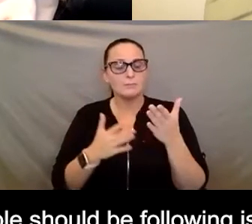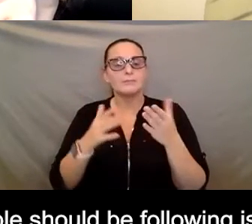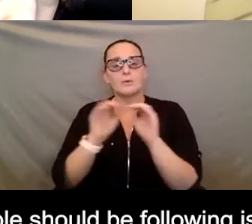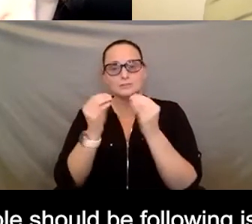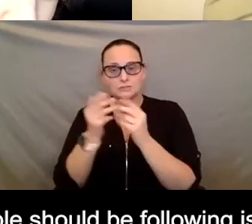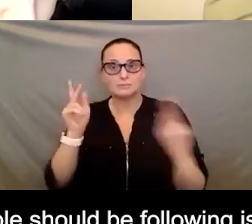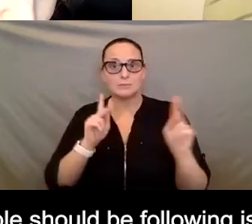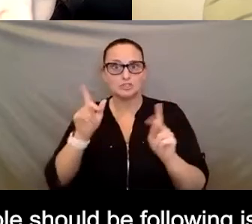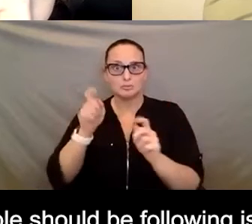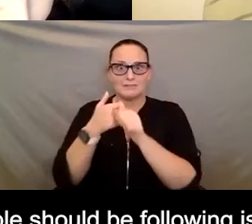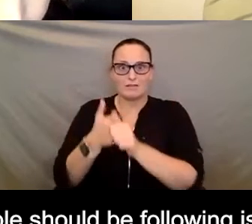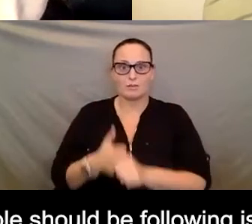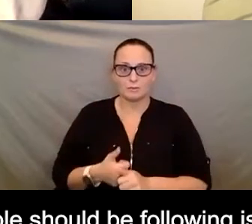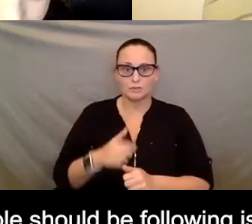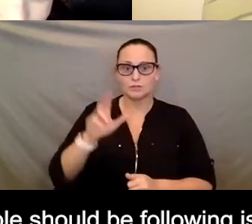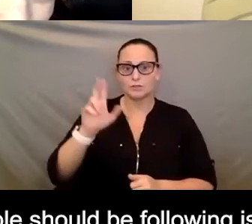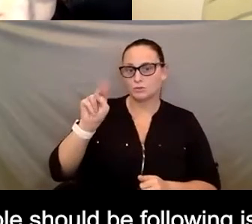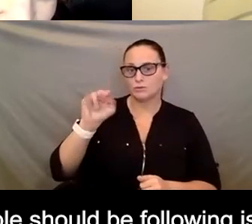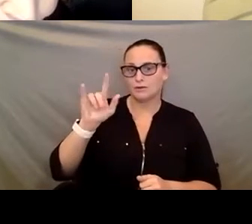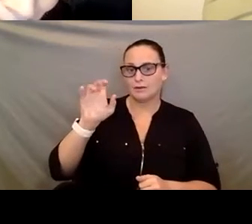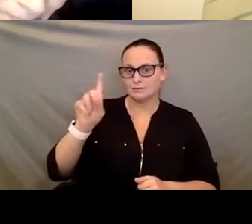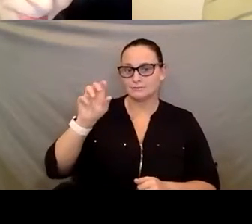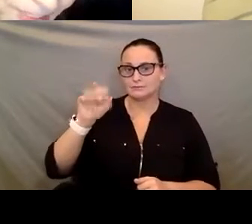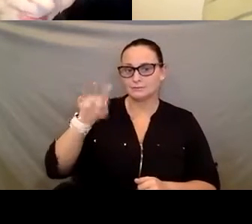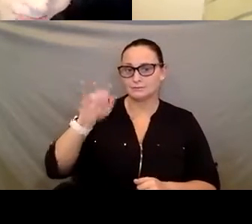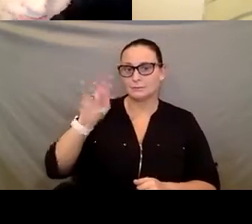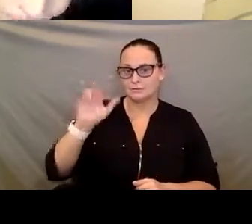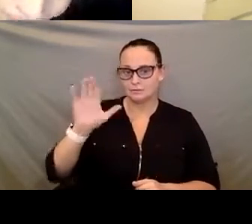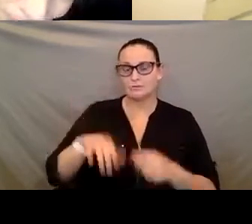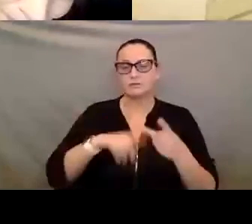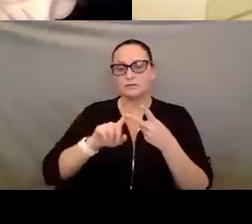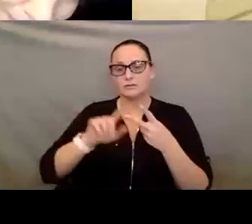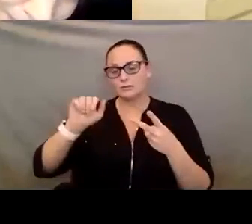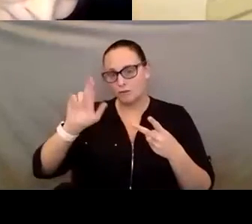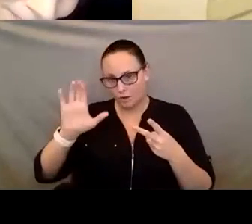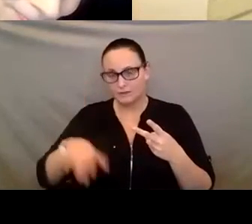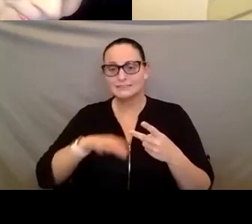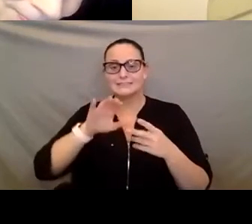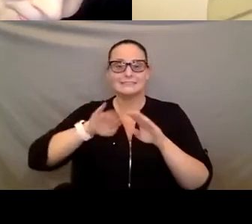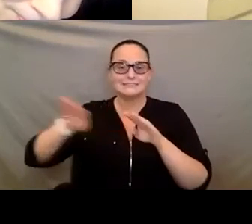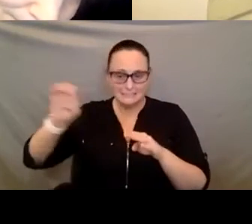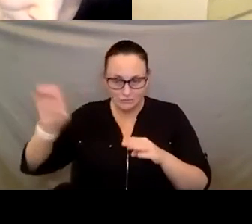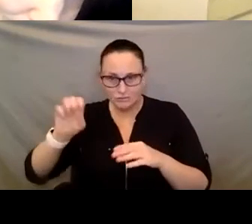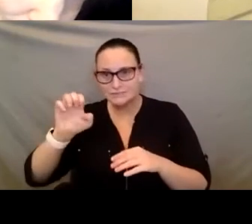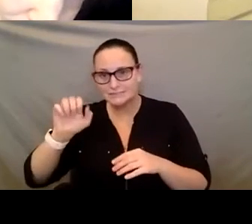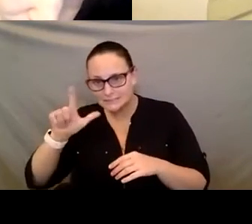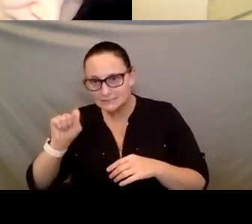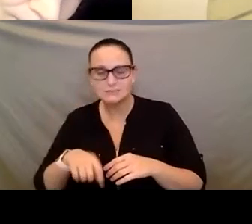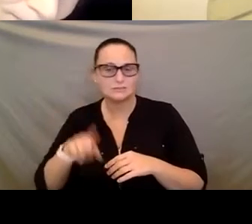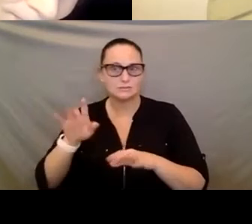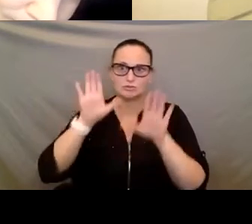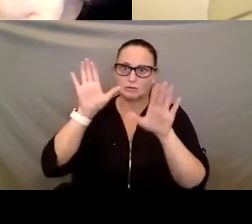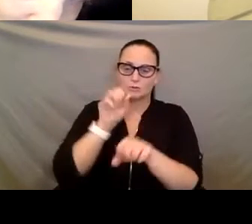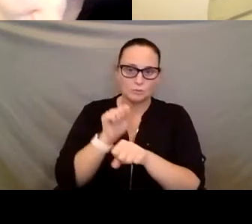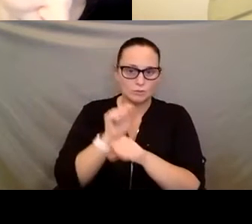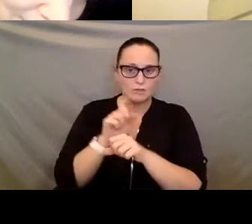organizations that people should be following is United Spinal, the ARC, Easter Seals. The CFILC does great work on letting people